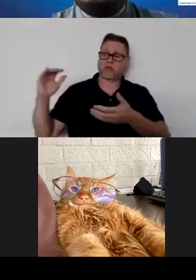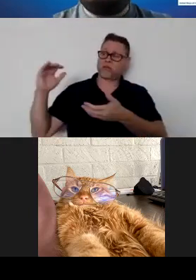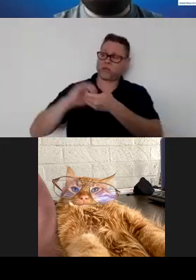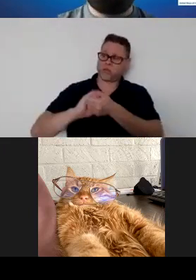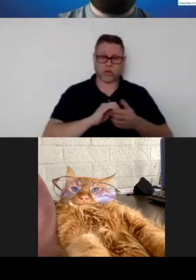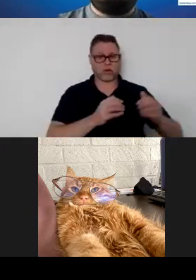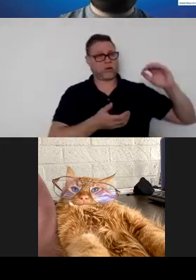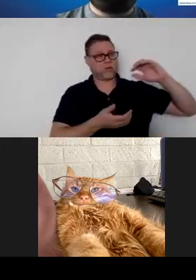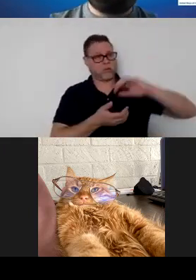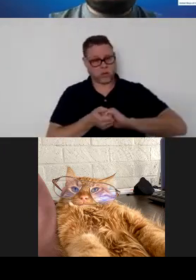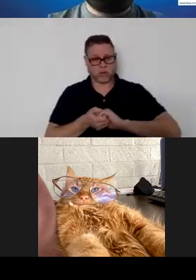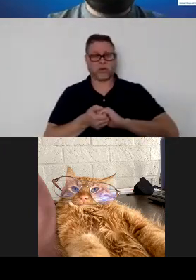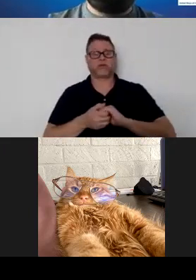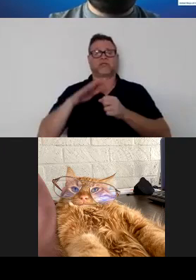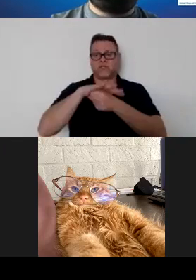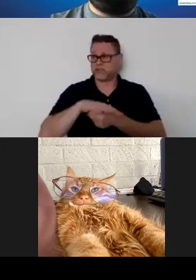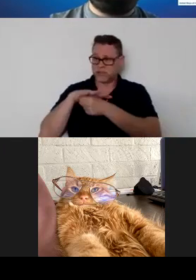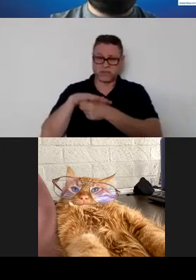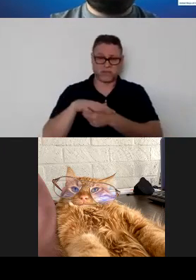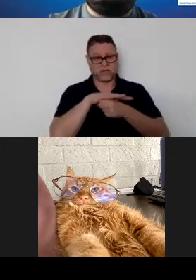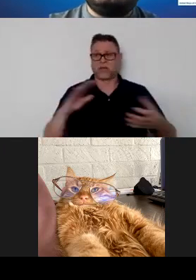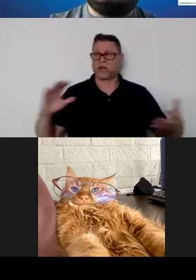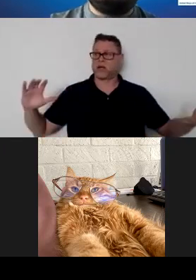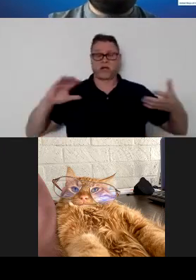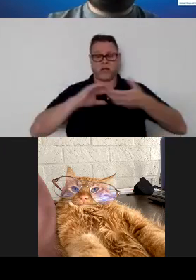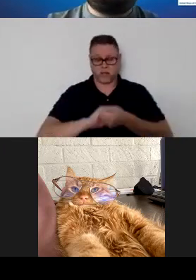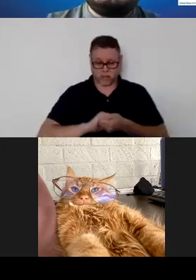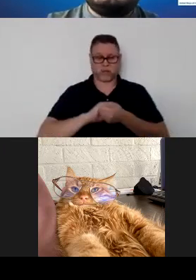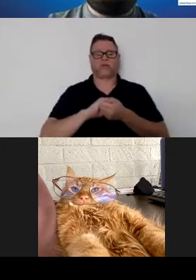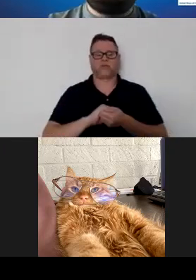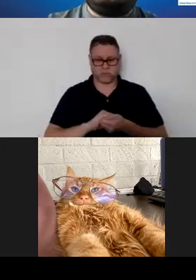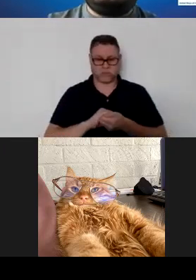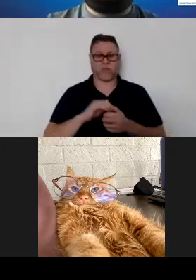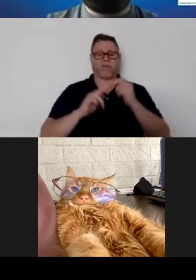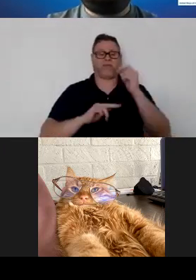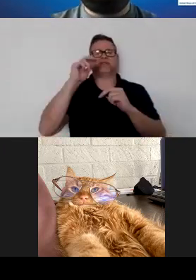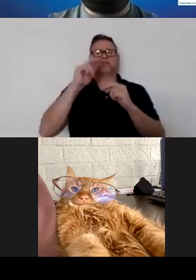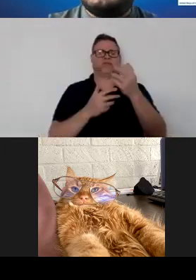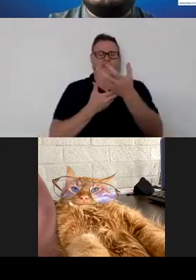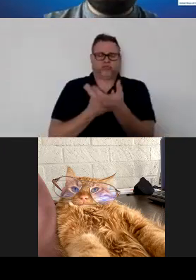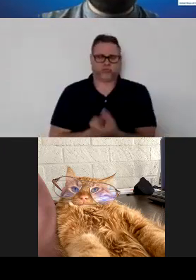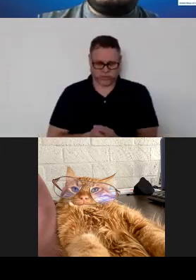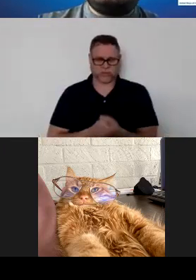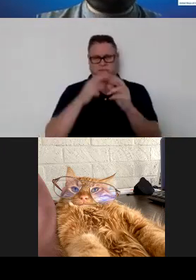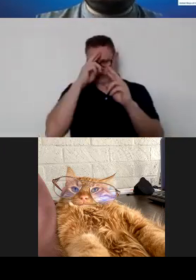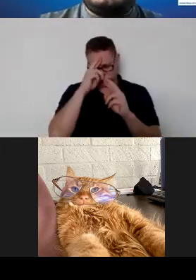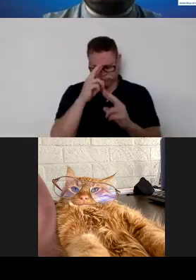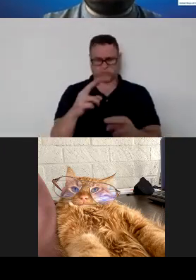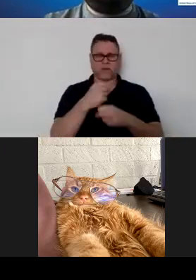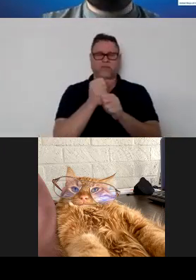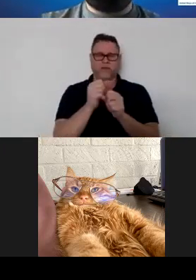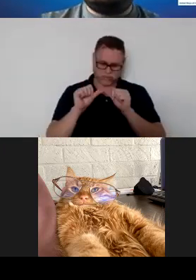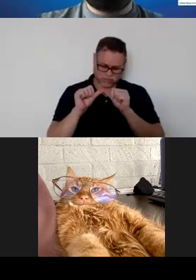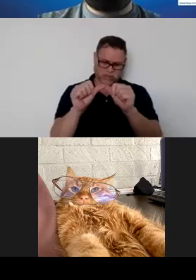existing tensions. It's through collaboration that stakeholders can build the trust and respect that is needed to make lasting